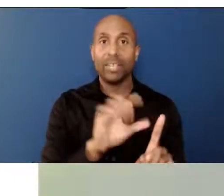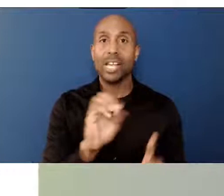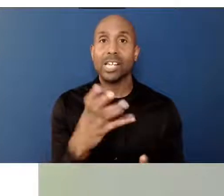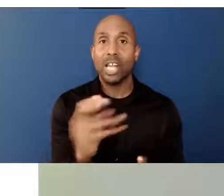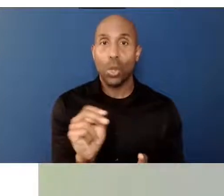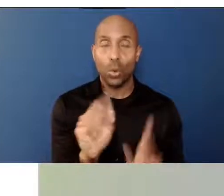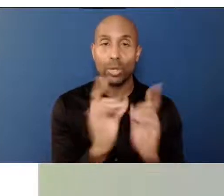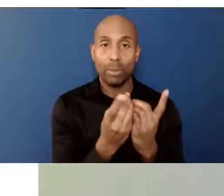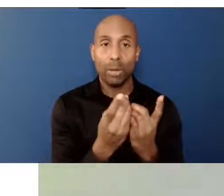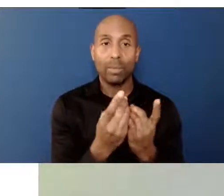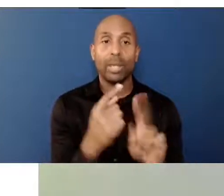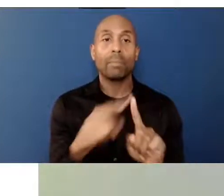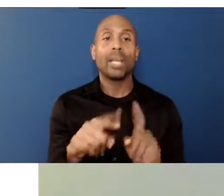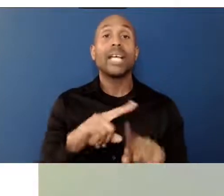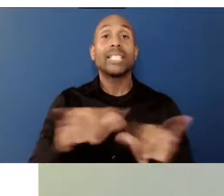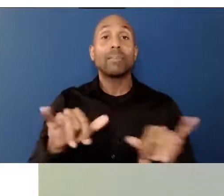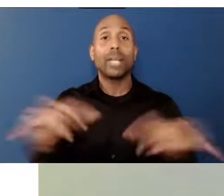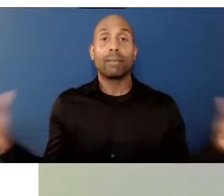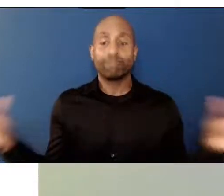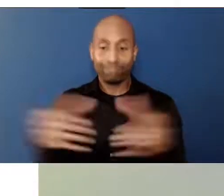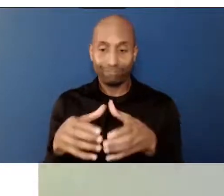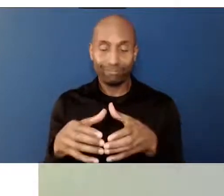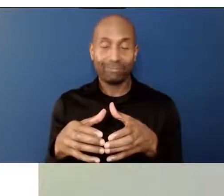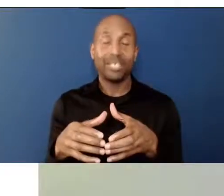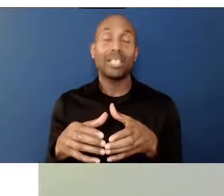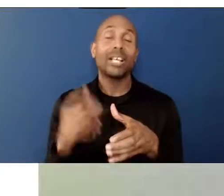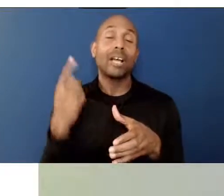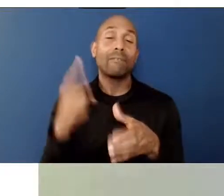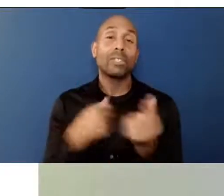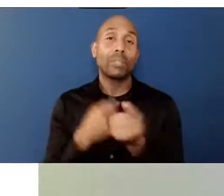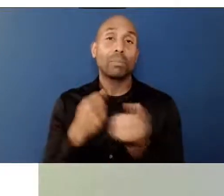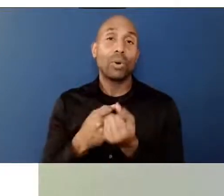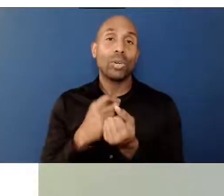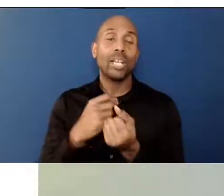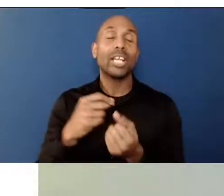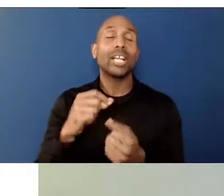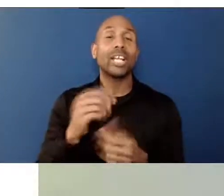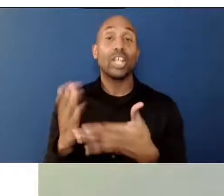a cross-government movement on accessibility. So I am getting to